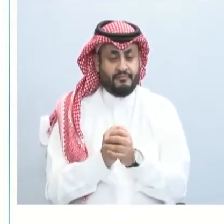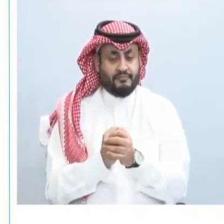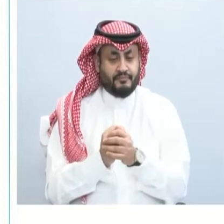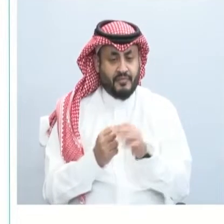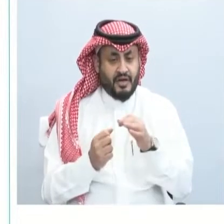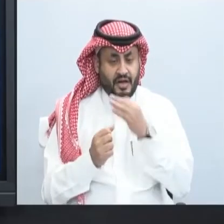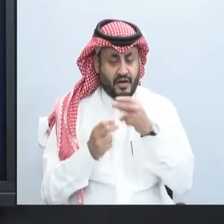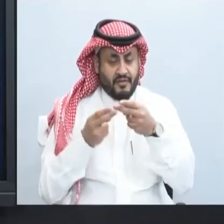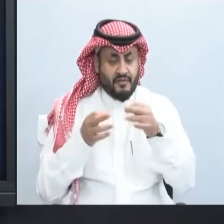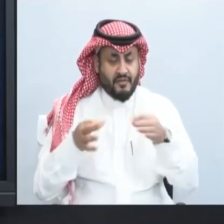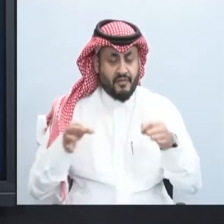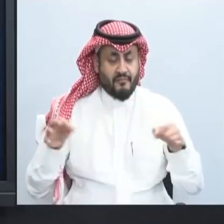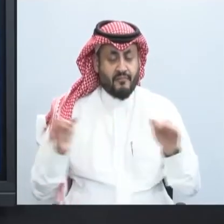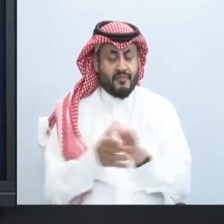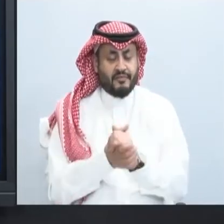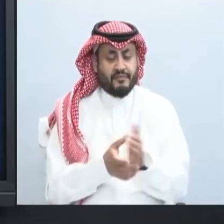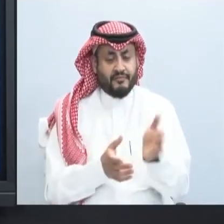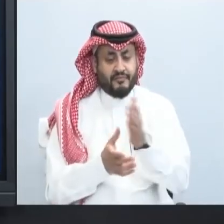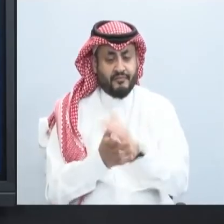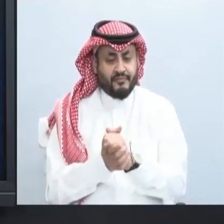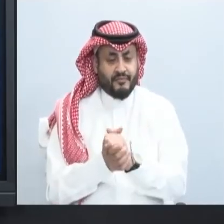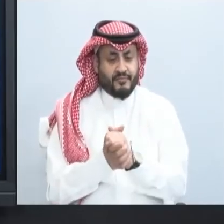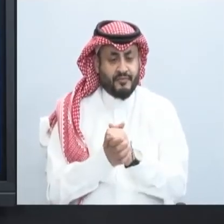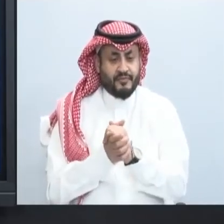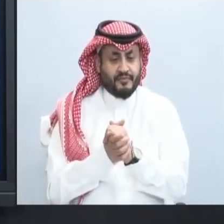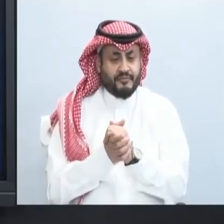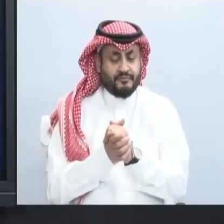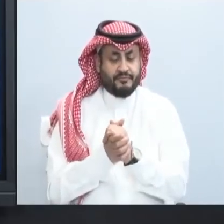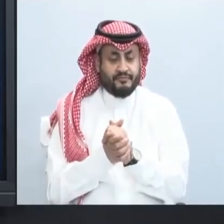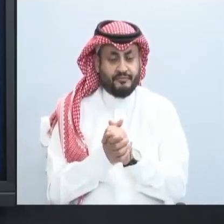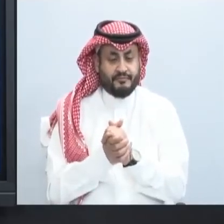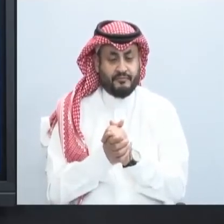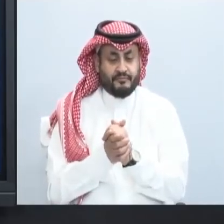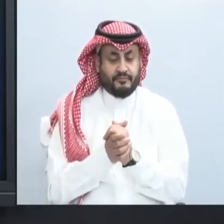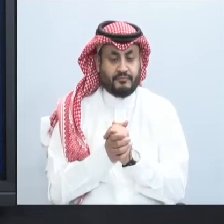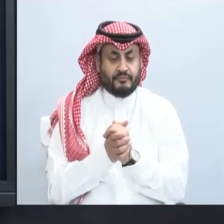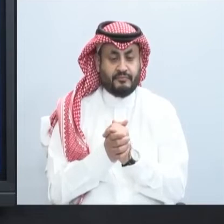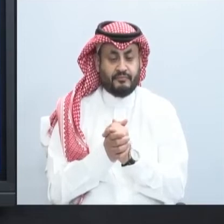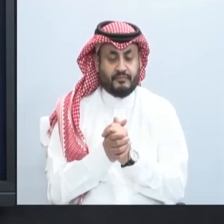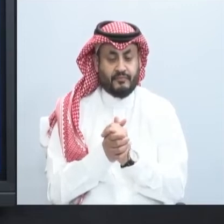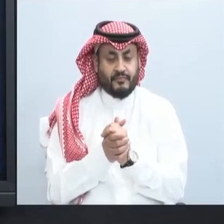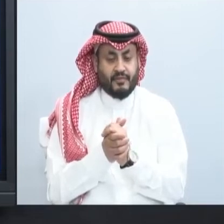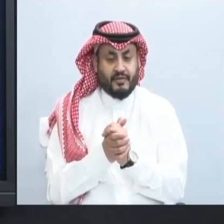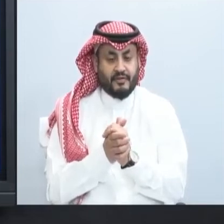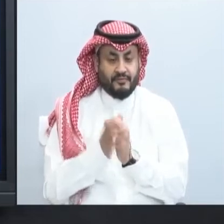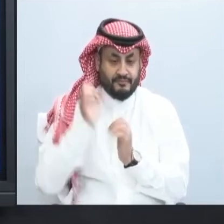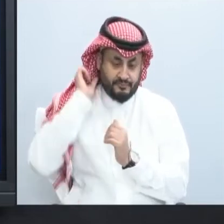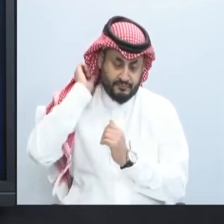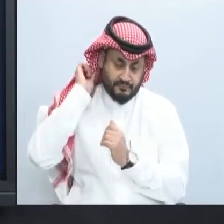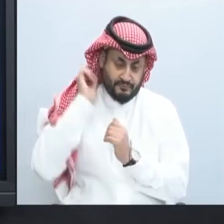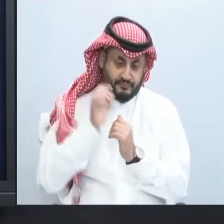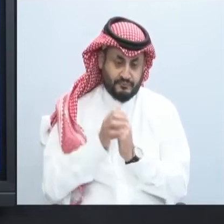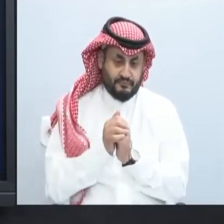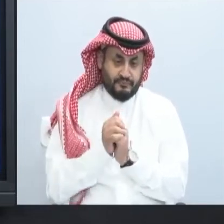different sounds and to learn how to make appropriate comments and even to use the pronouns